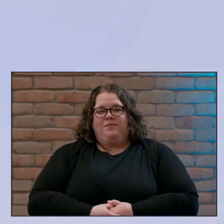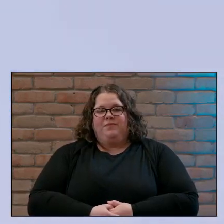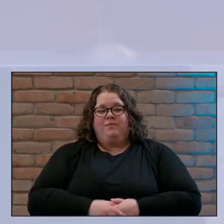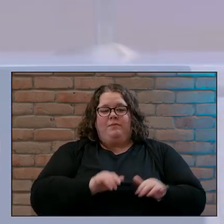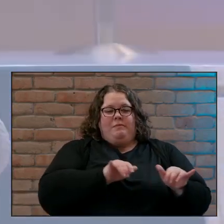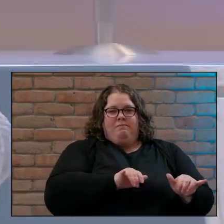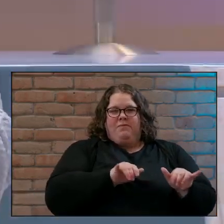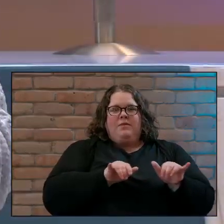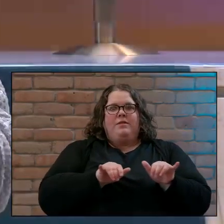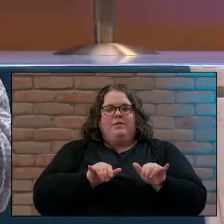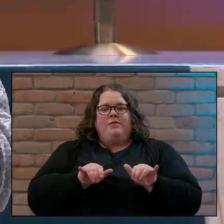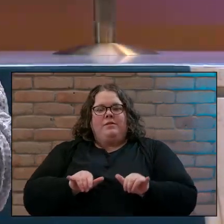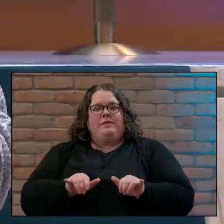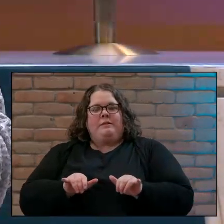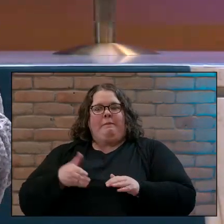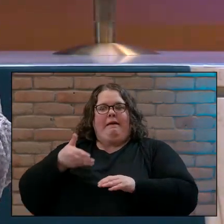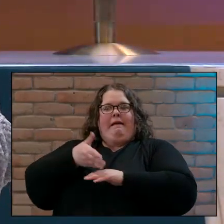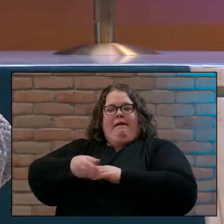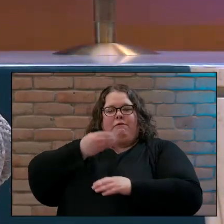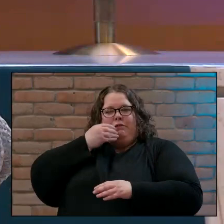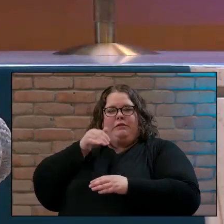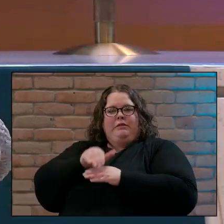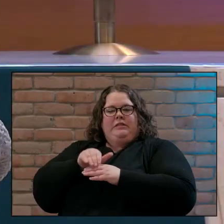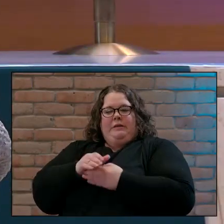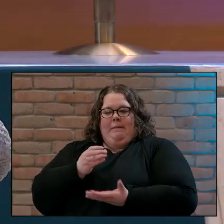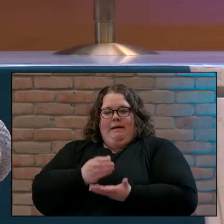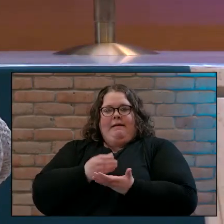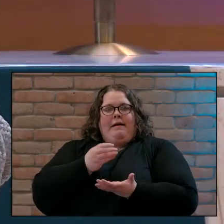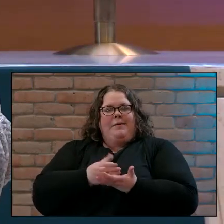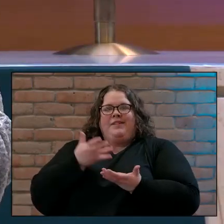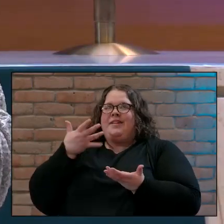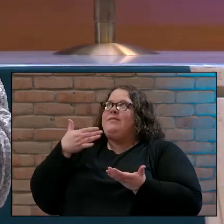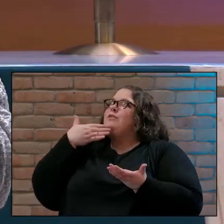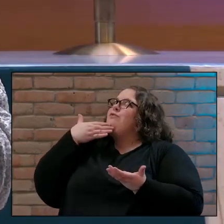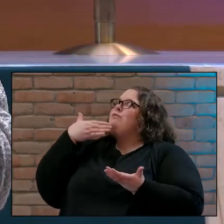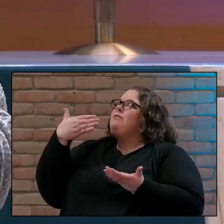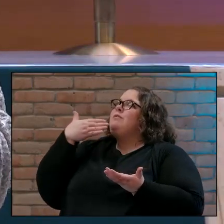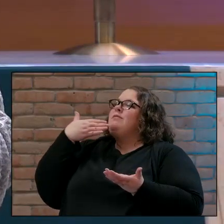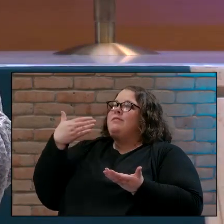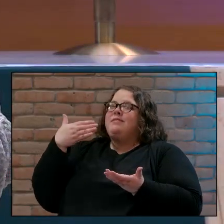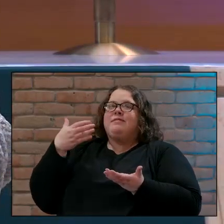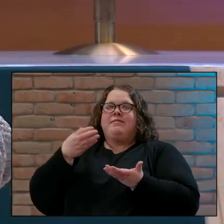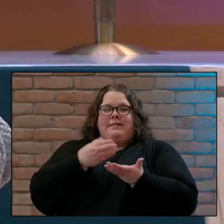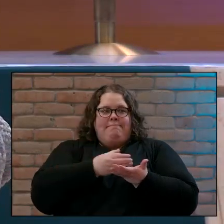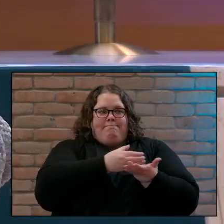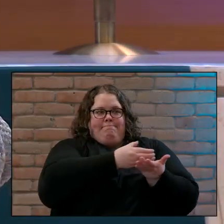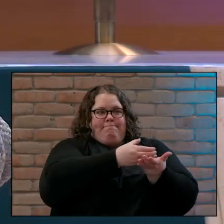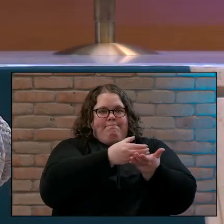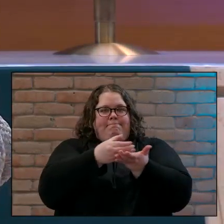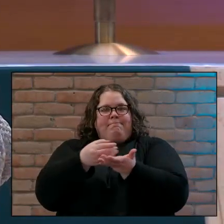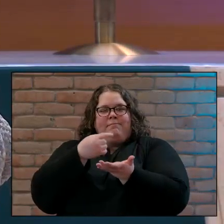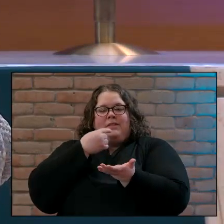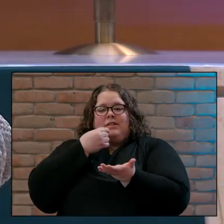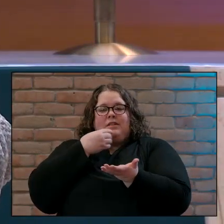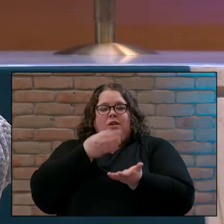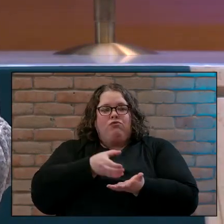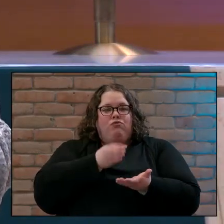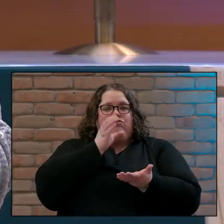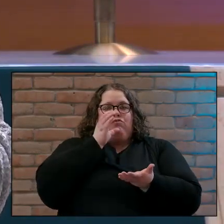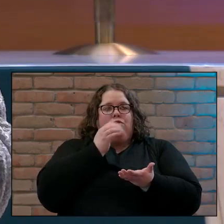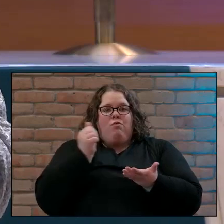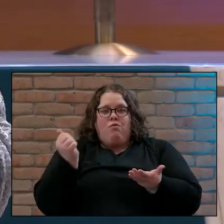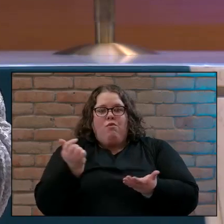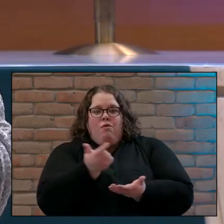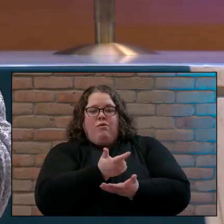In the same way also, he took the cup after supper, and when he had given thanks, he gave it to them, saying, "Drink of it, all of you.